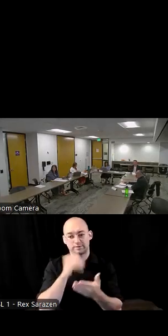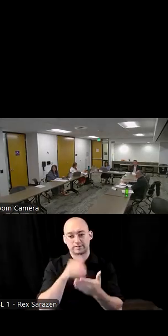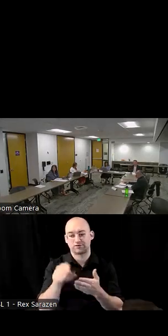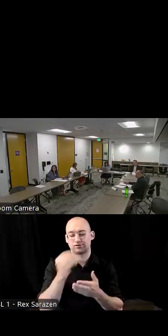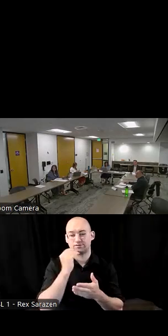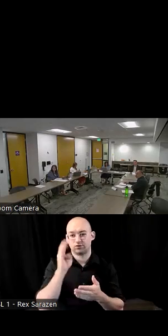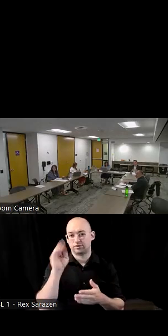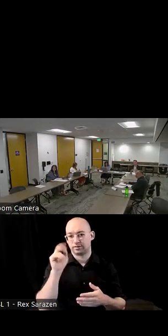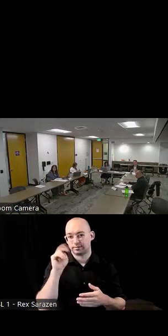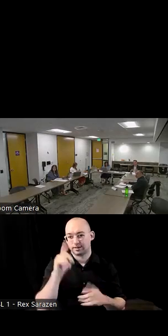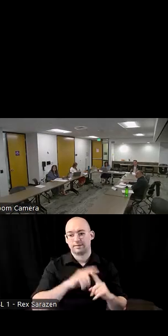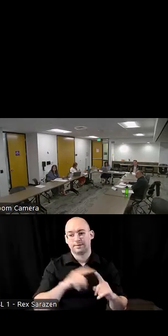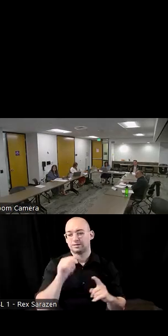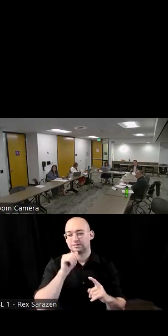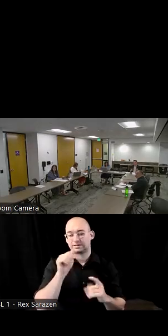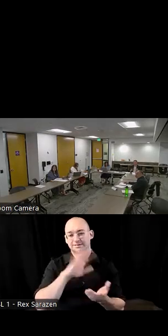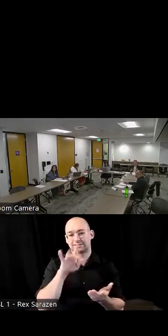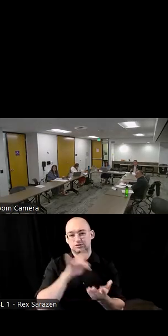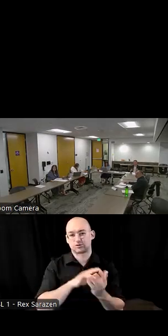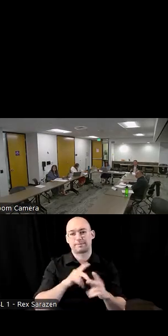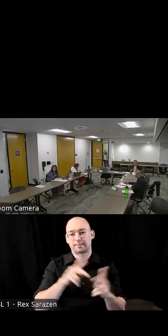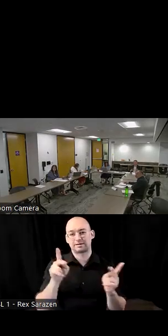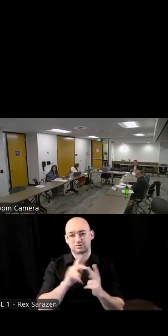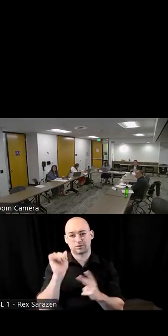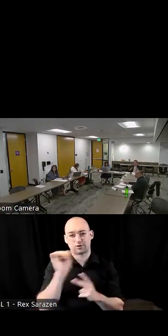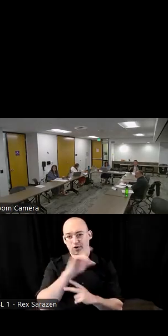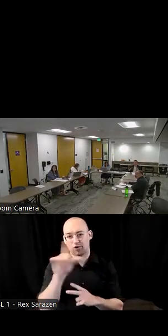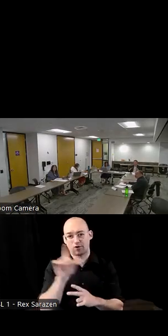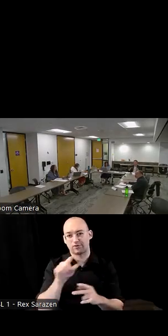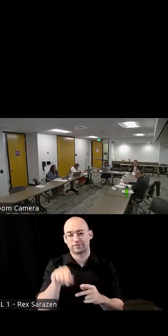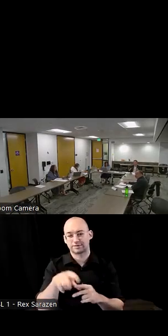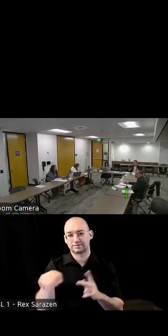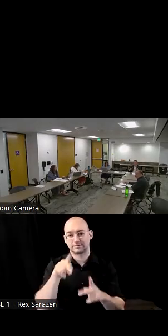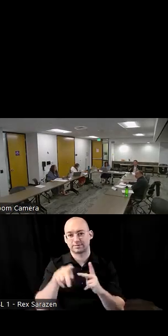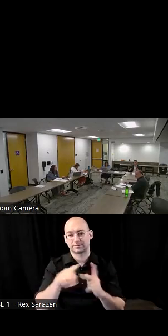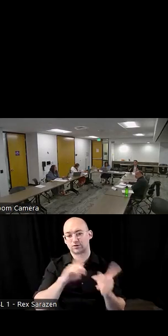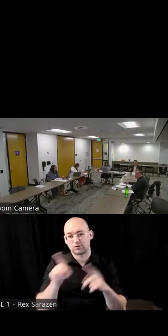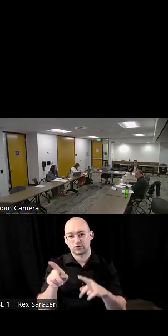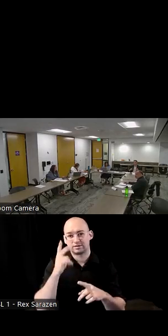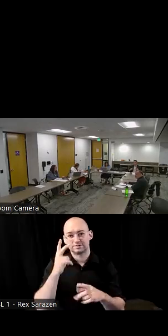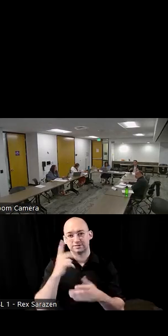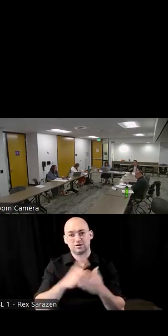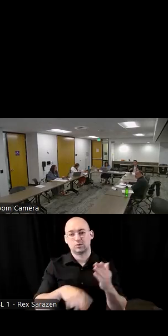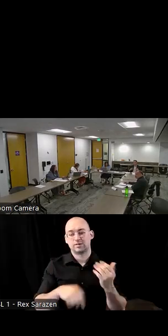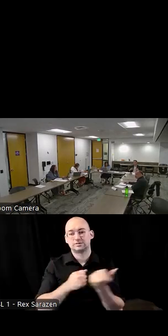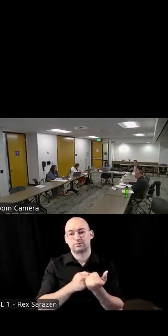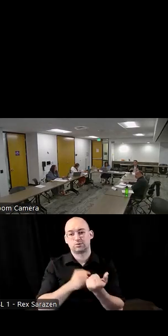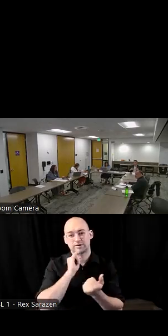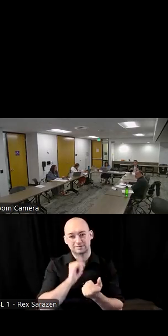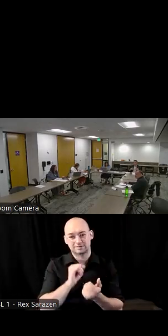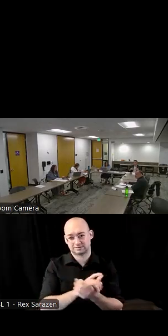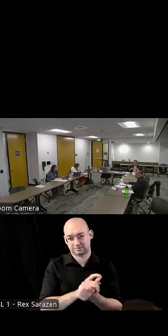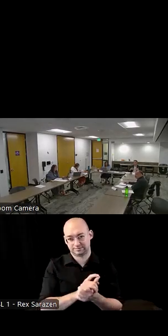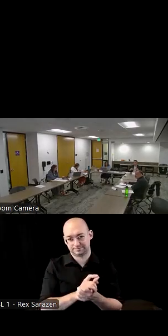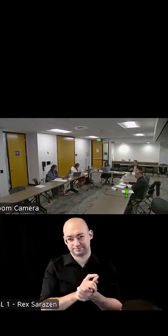banks. But there's really no central place where all these populations can go to really see what the universe of supports are and